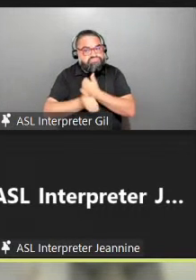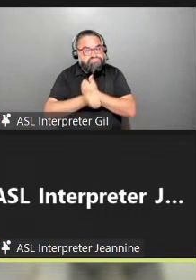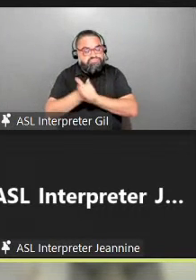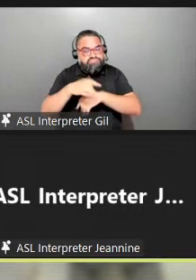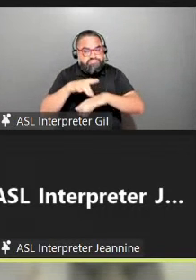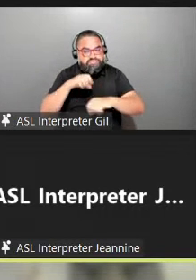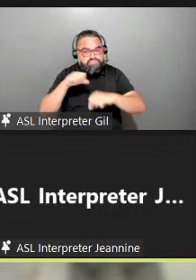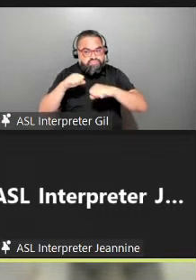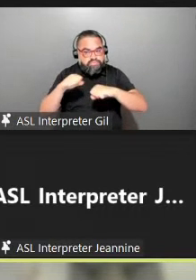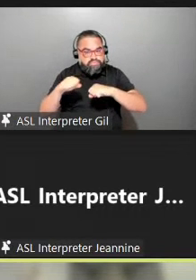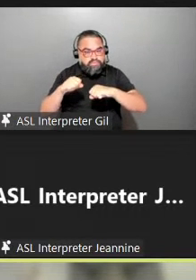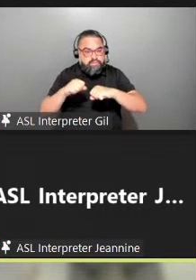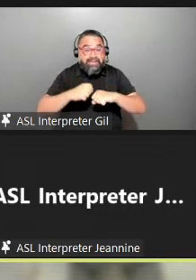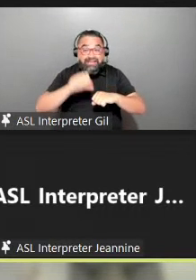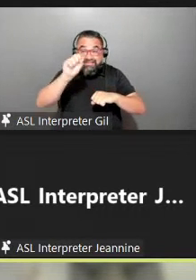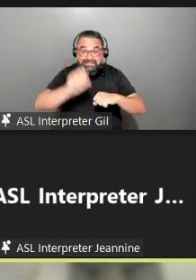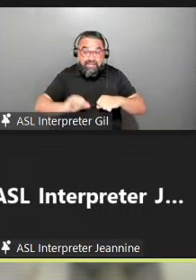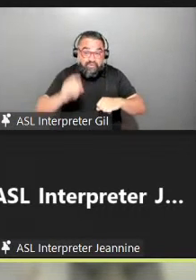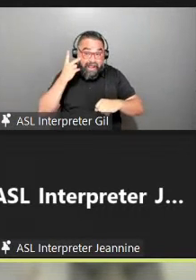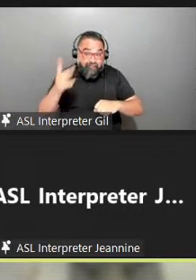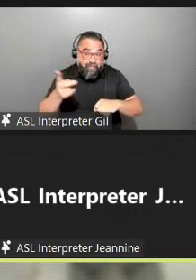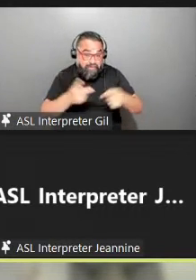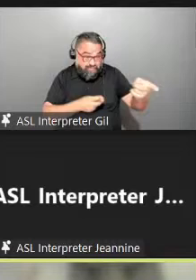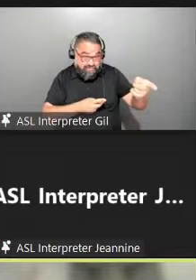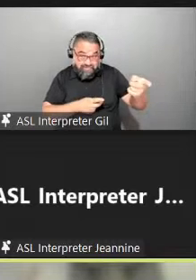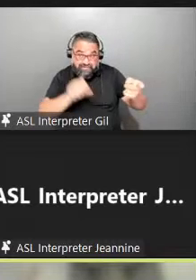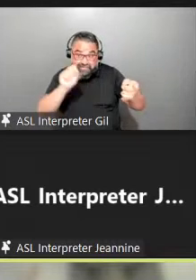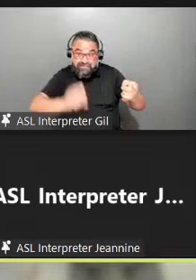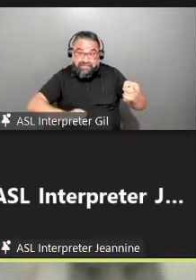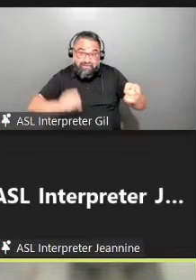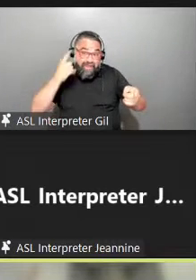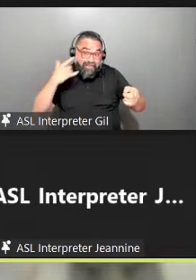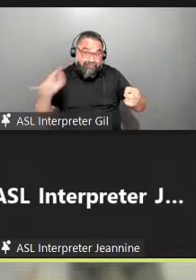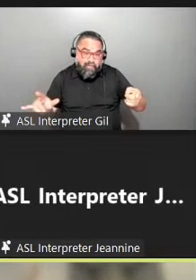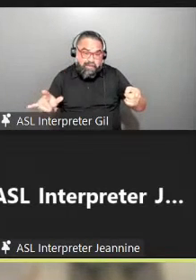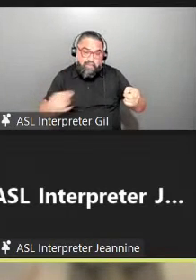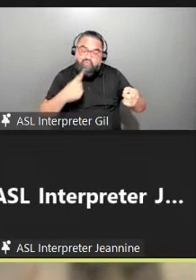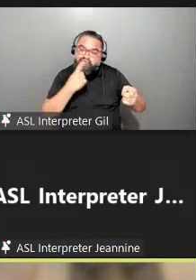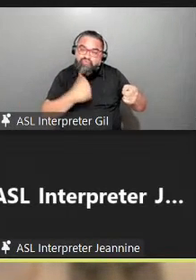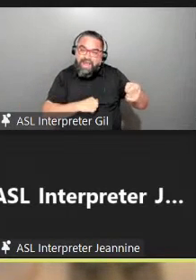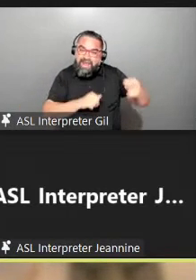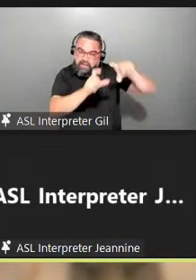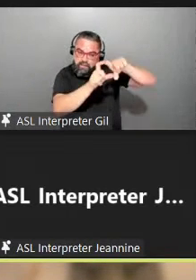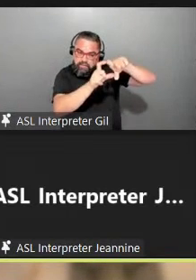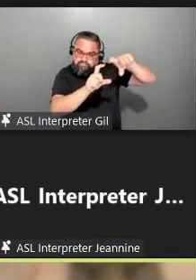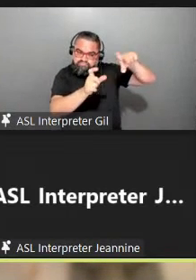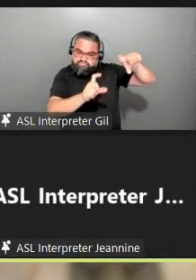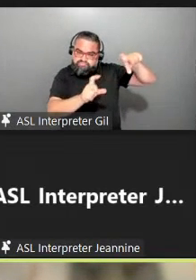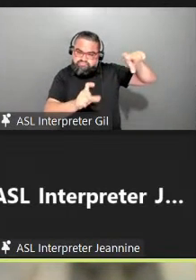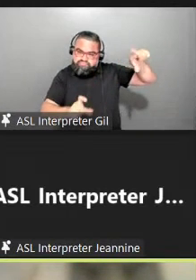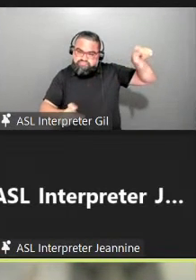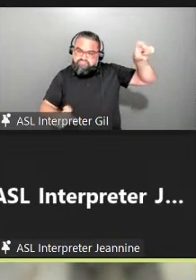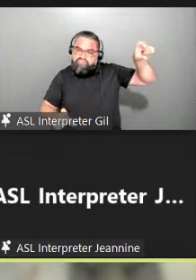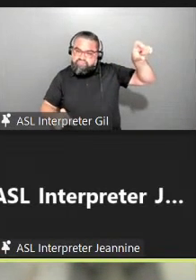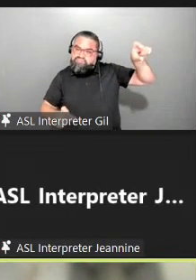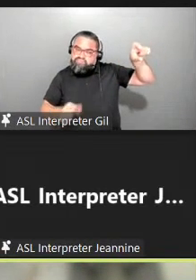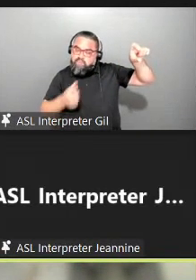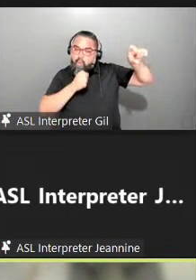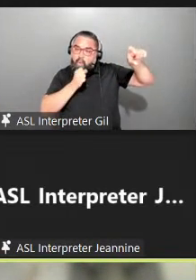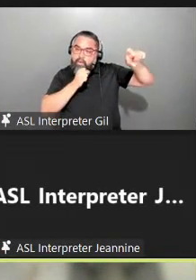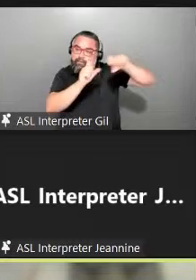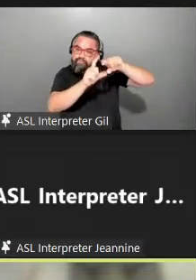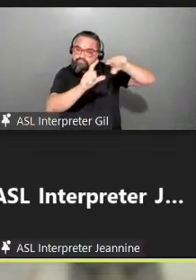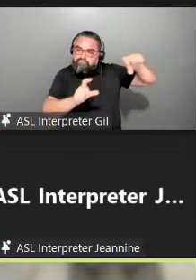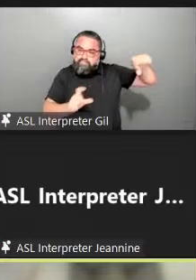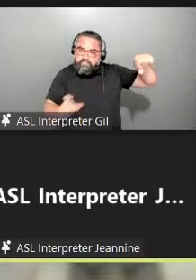at the Southern California section on there, that's the dark red orange area. So hazard